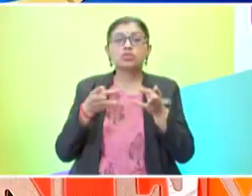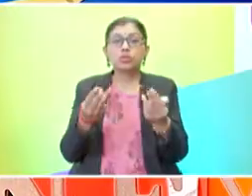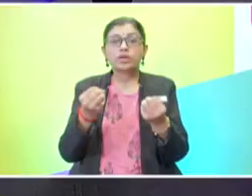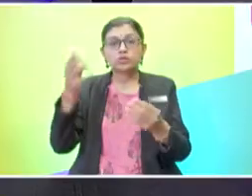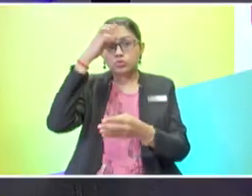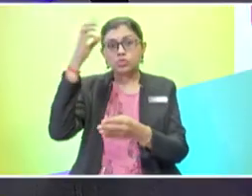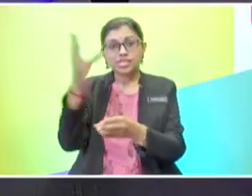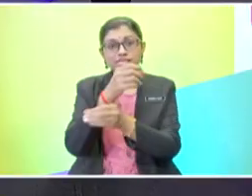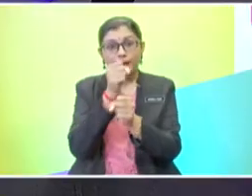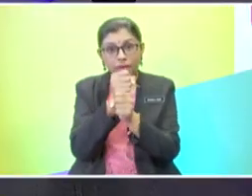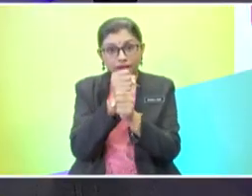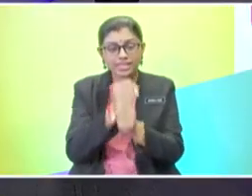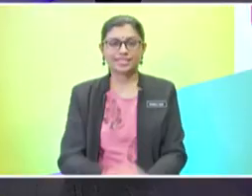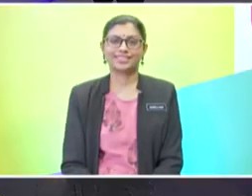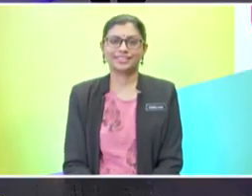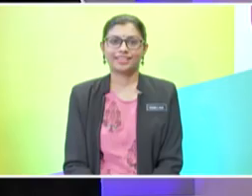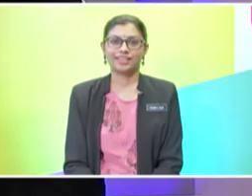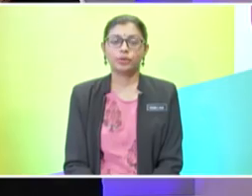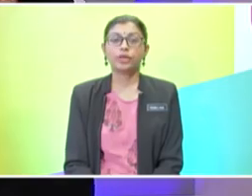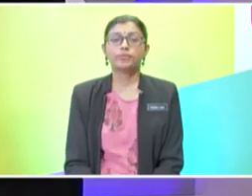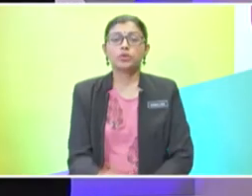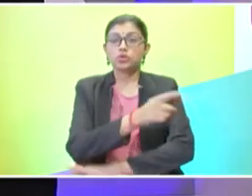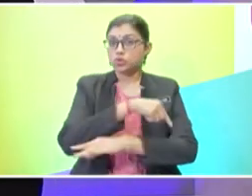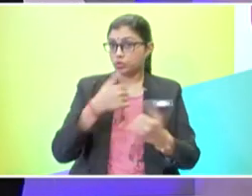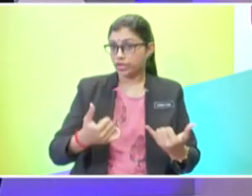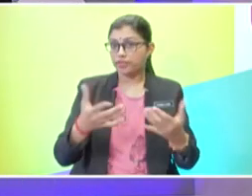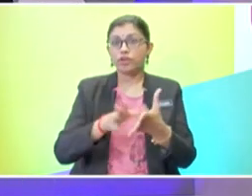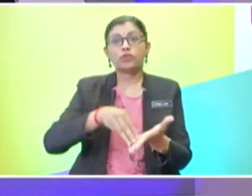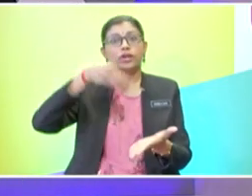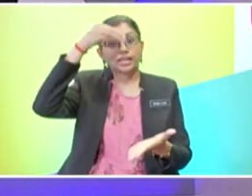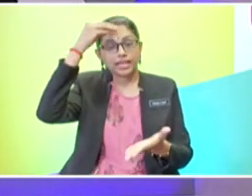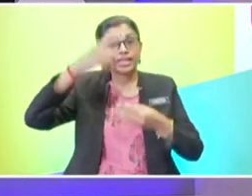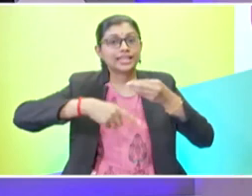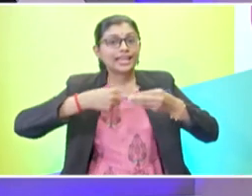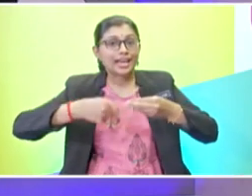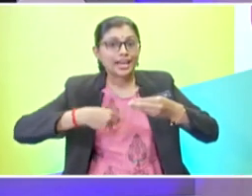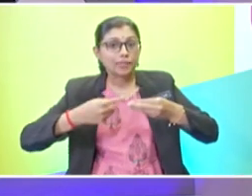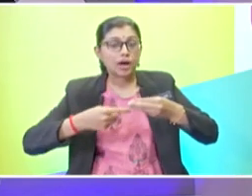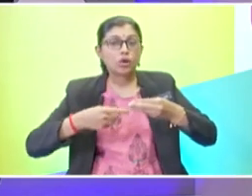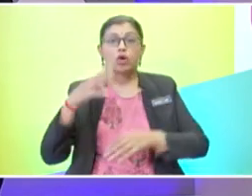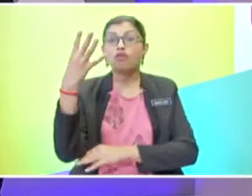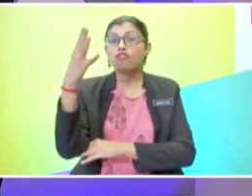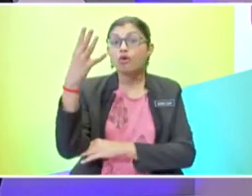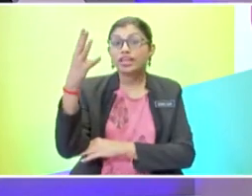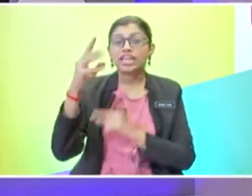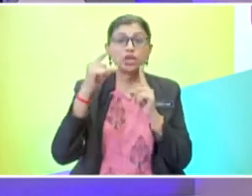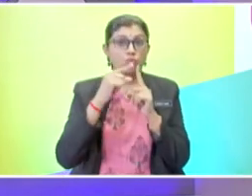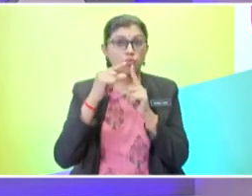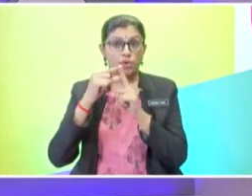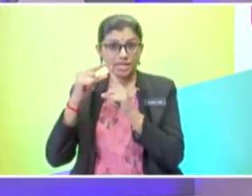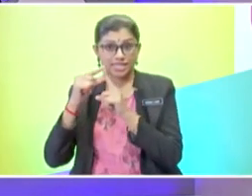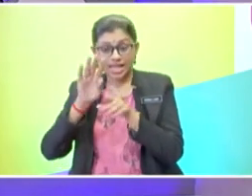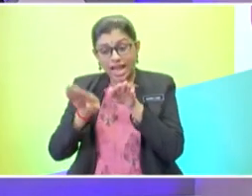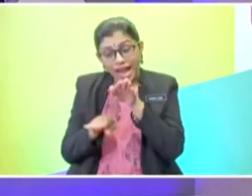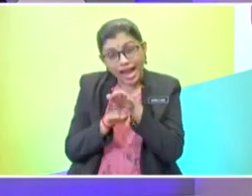today? Yes, of course, for the students out there, okay, mm-hmm. We have learned about topic money under financial literature. And I have introduced the 14 terms, the